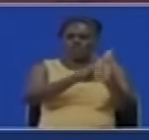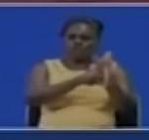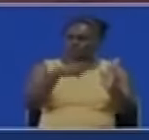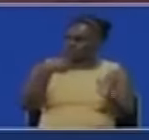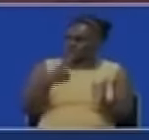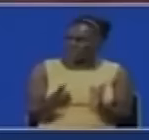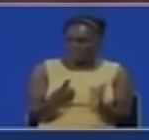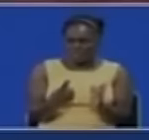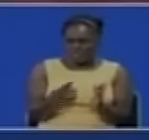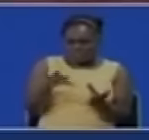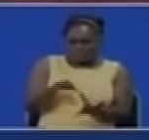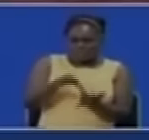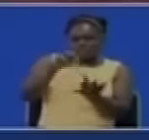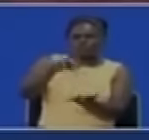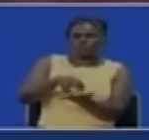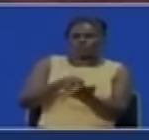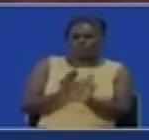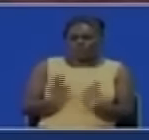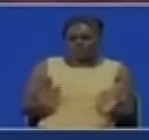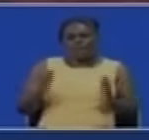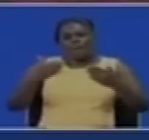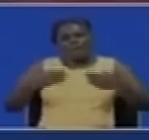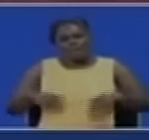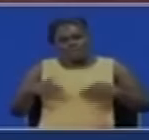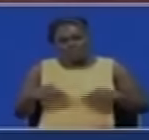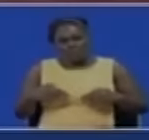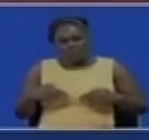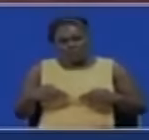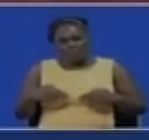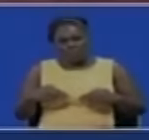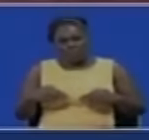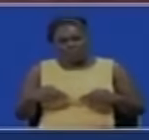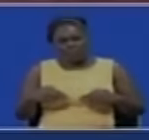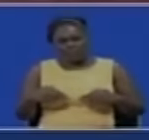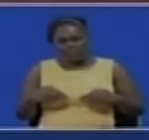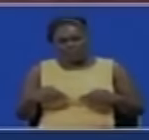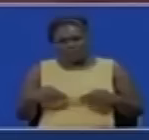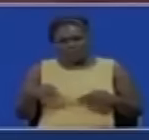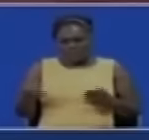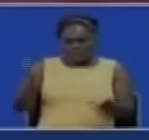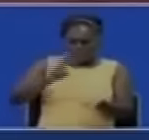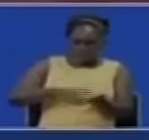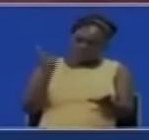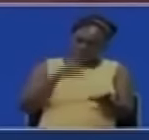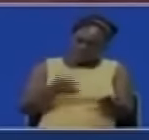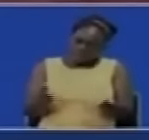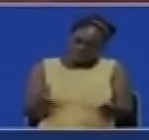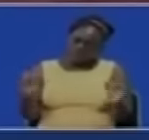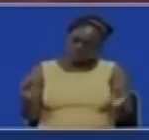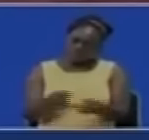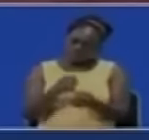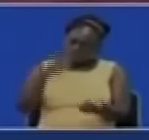in the exceptional circumstances that there are people who after they were registered now cannot